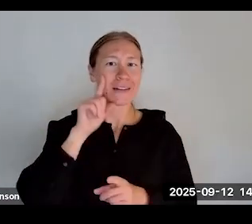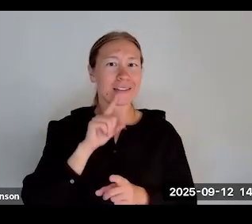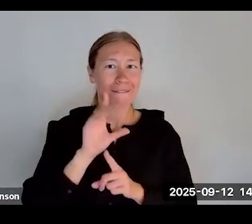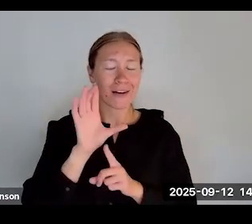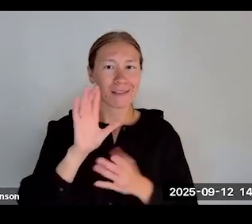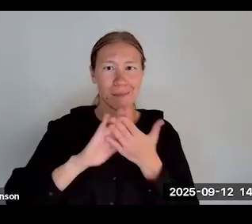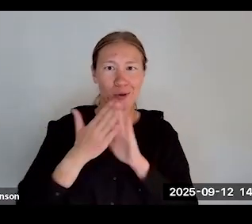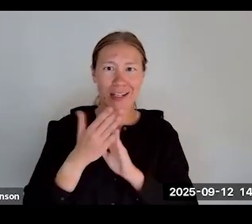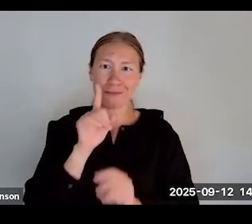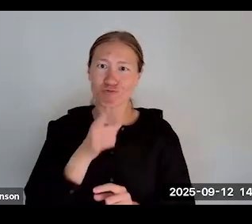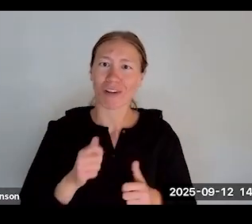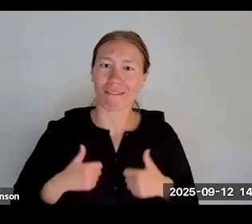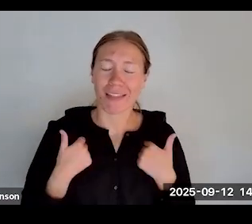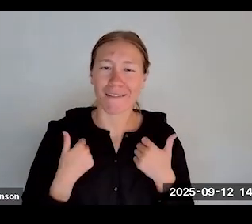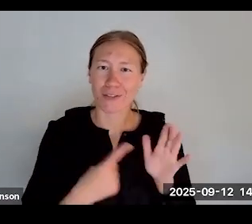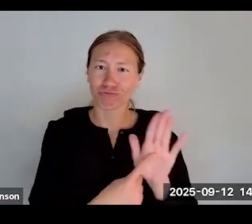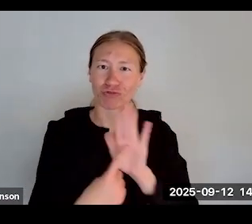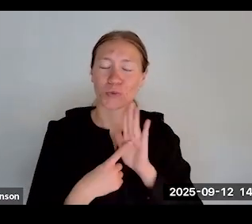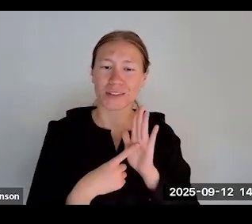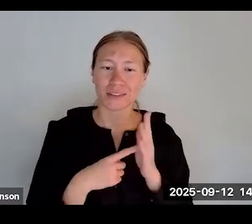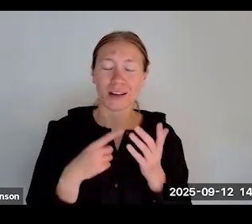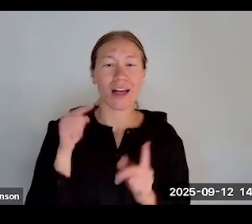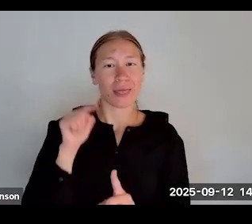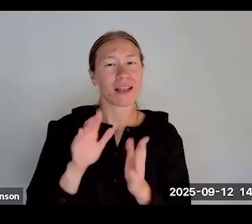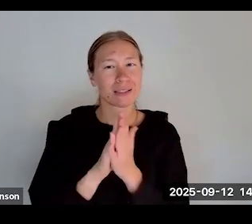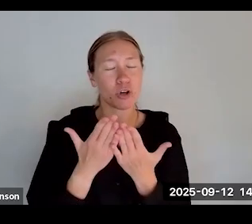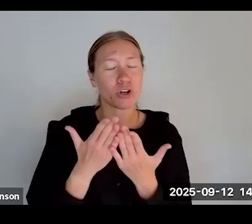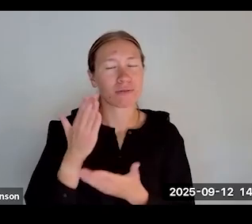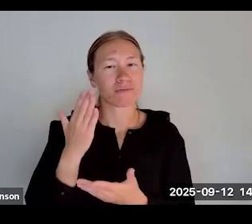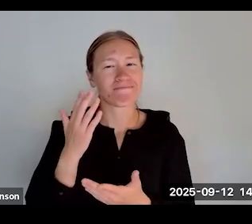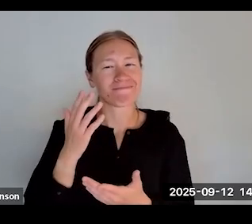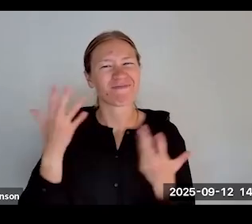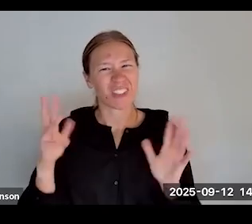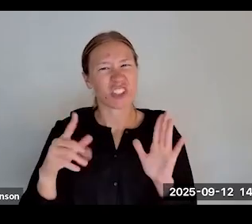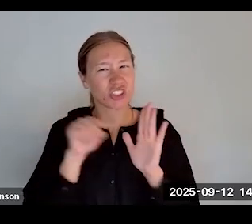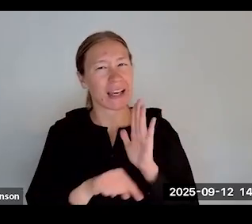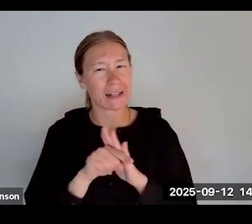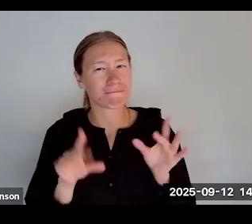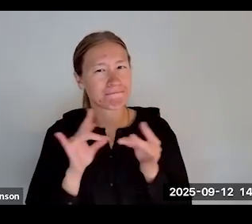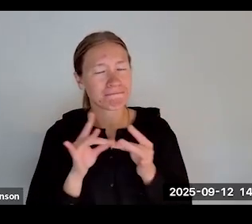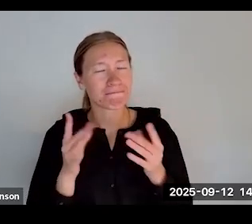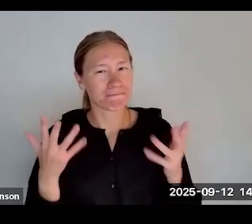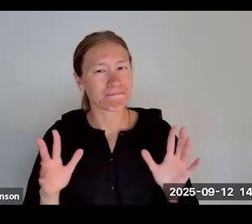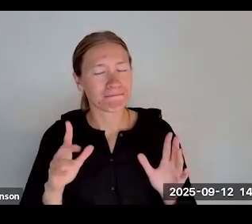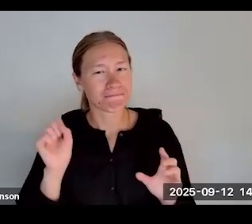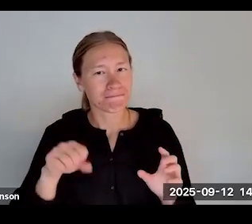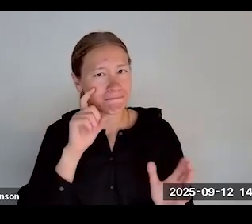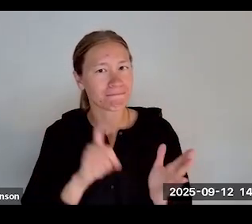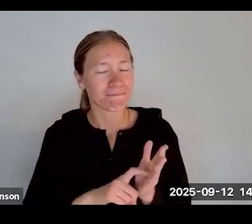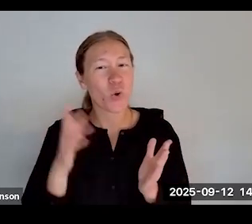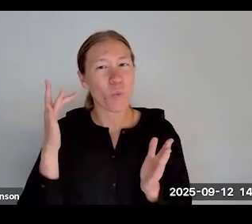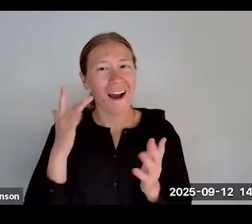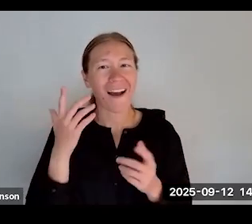community in real life. This book did receive some criticism, as it does have aspects of a hearing